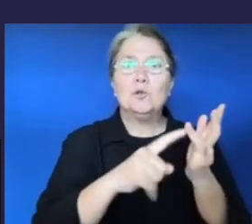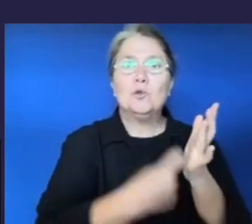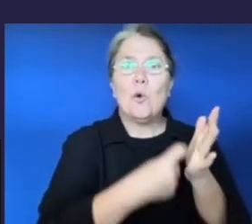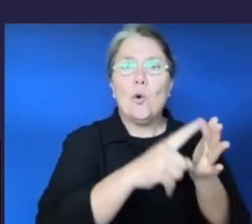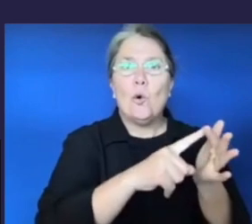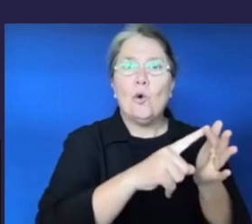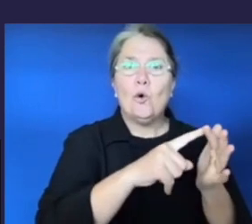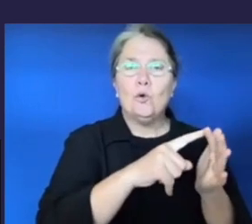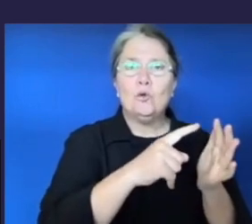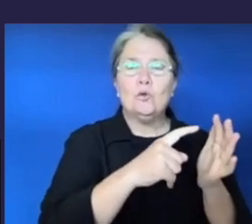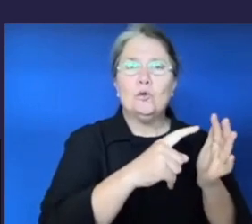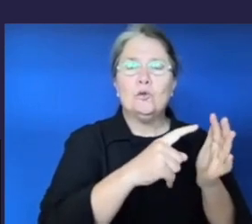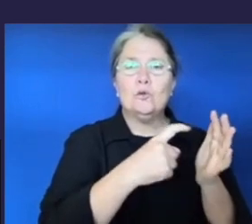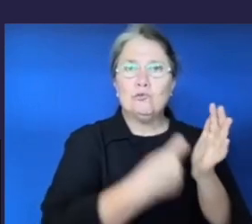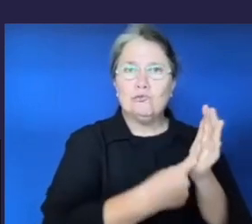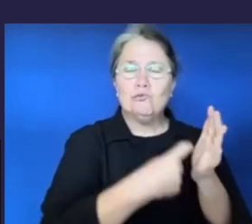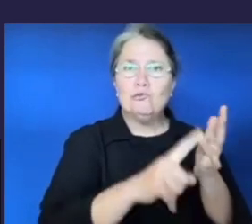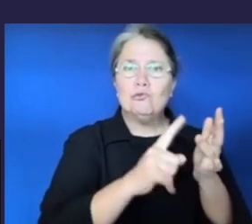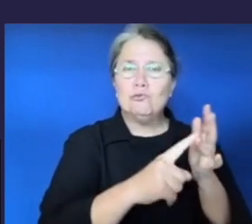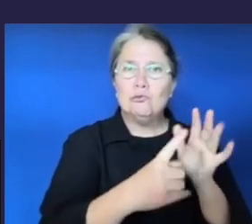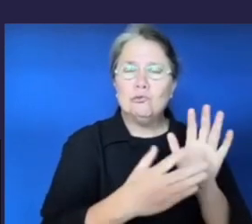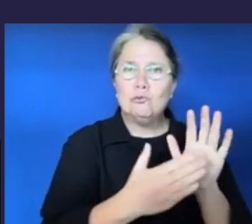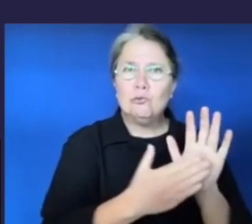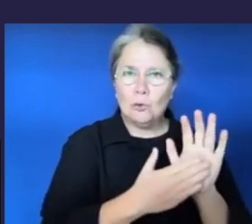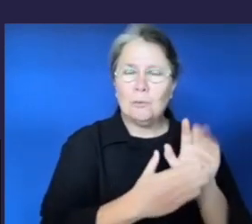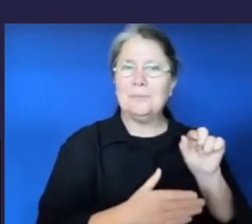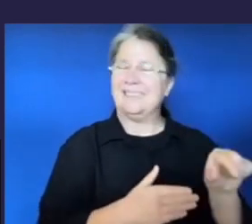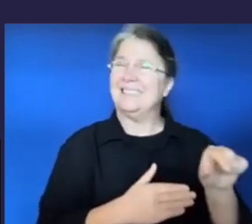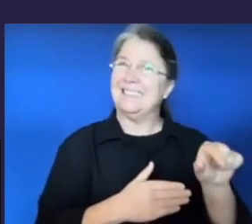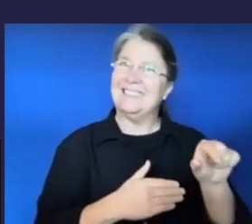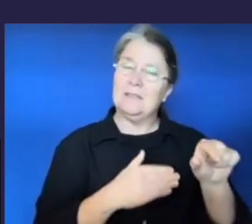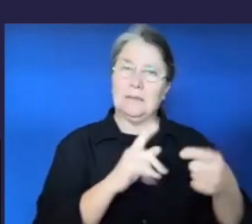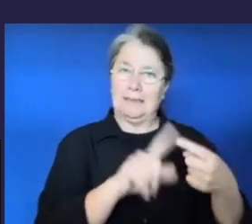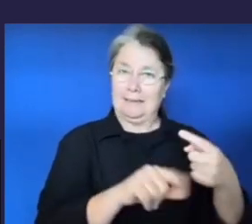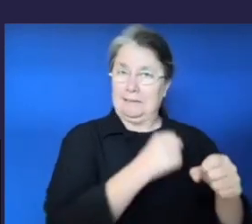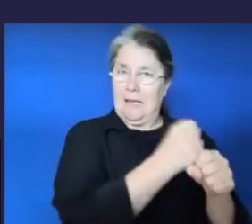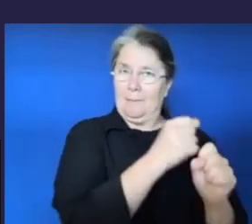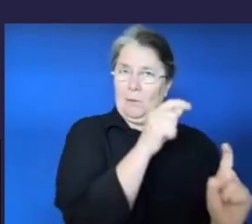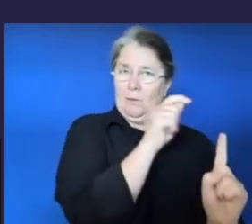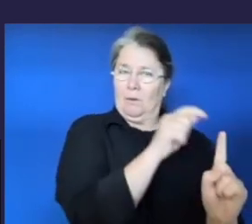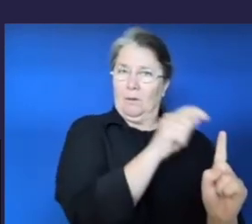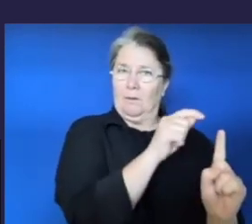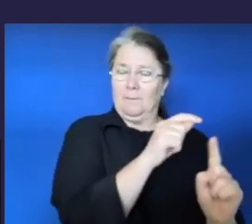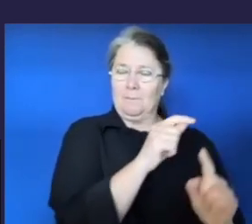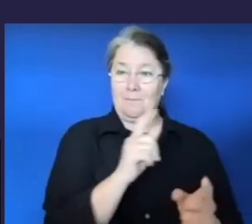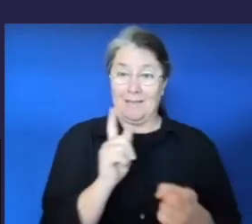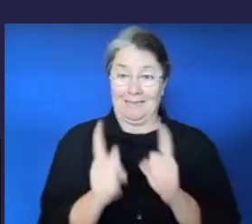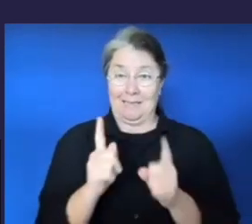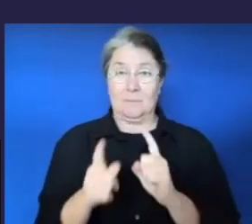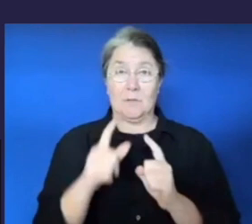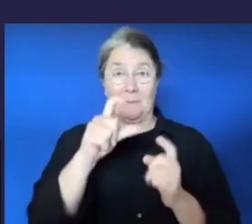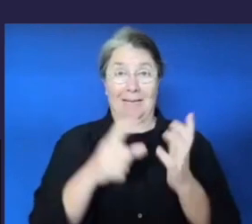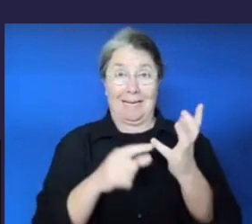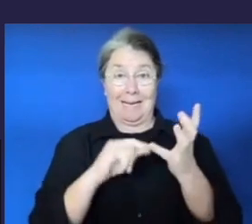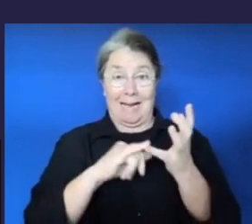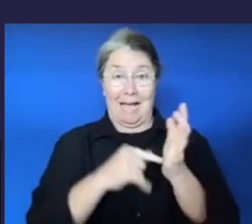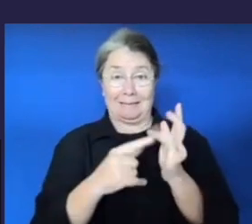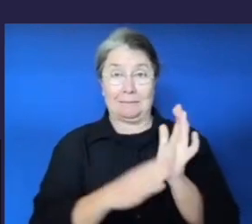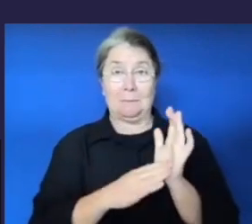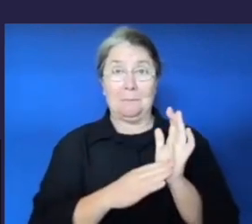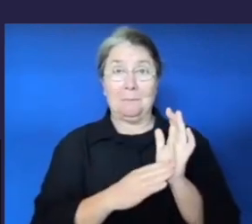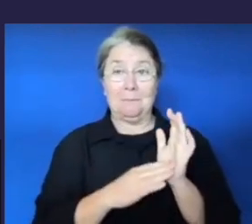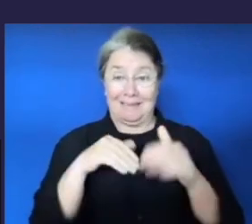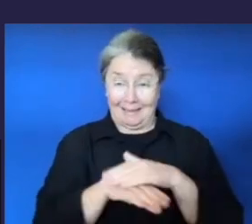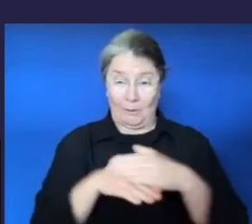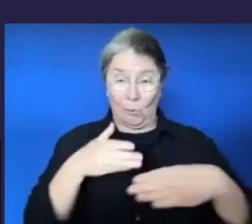several minutes are examples of that. In extreme cases, customs can even be crimes. The fact that people avoid